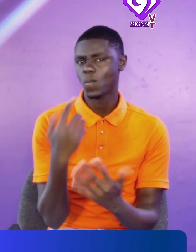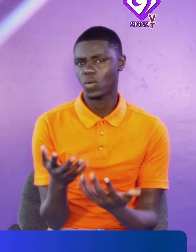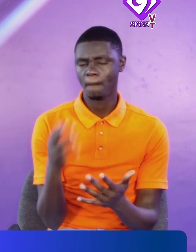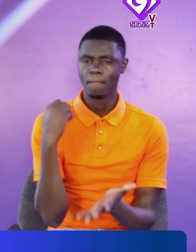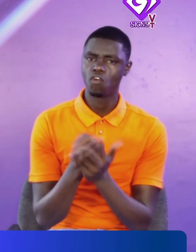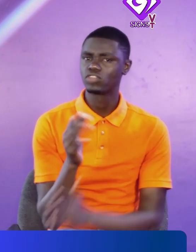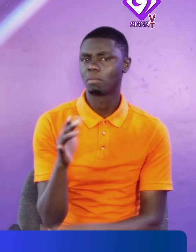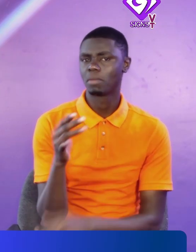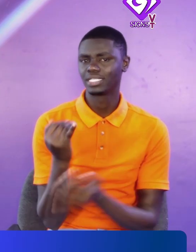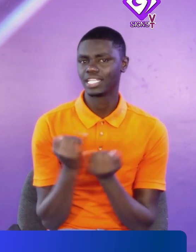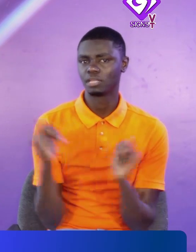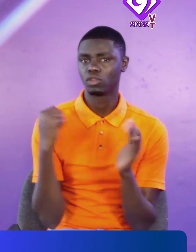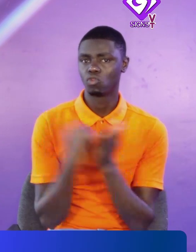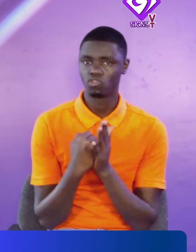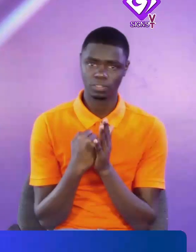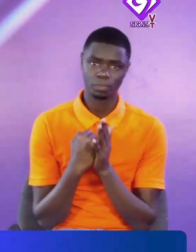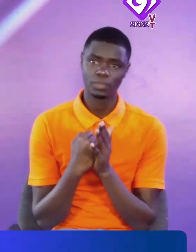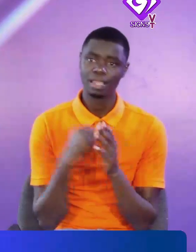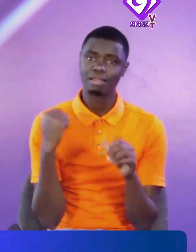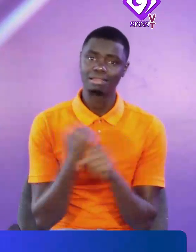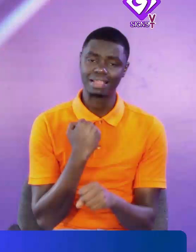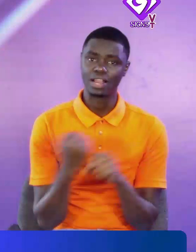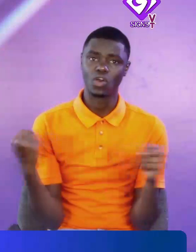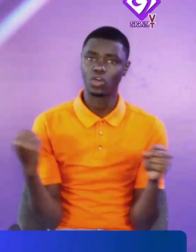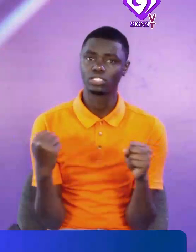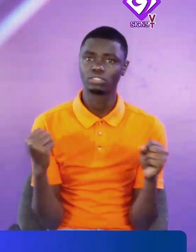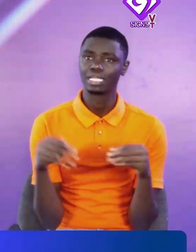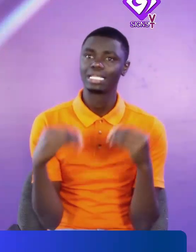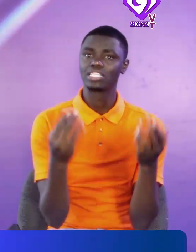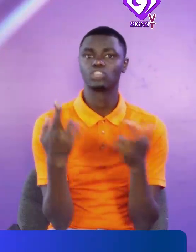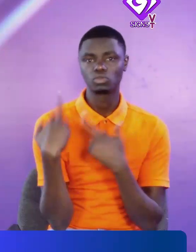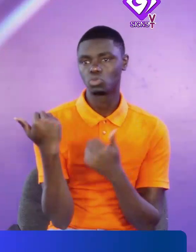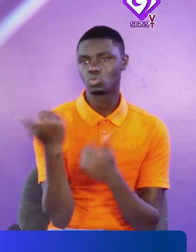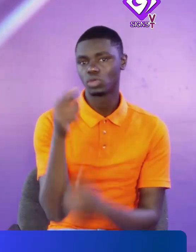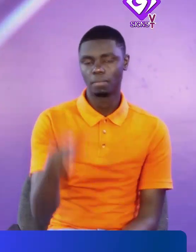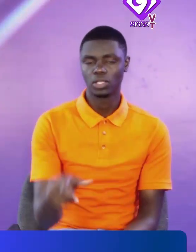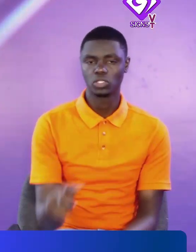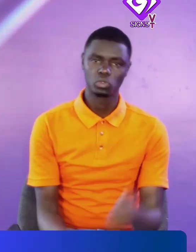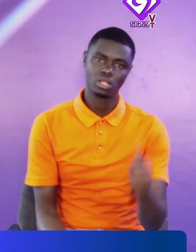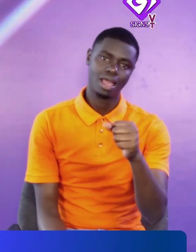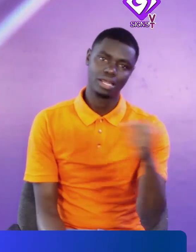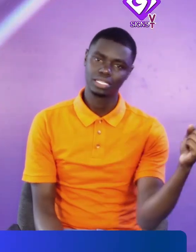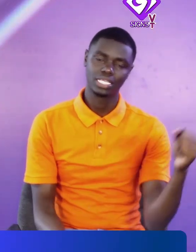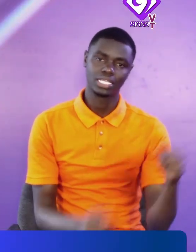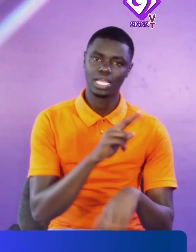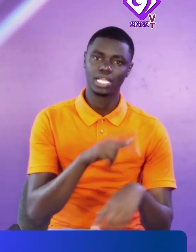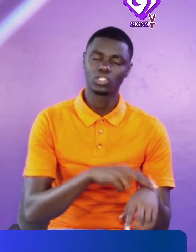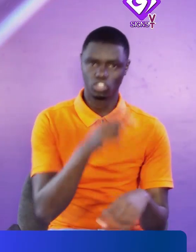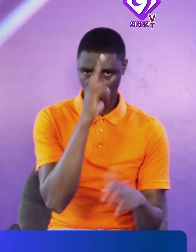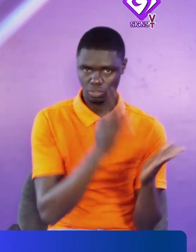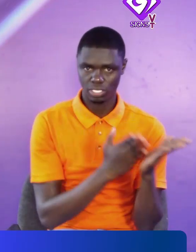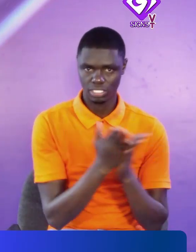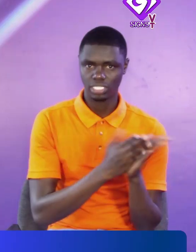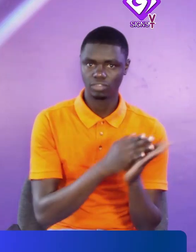an independent office and cannot cede role to anyone. And on the other hand, we have the National Police Service Commission, Dr.